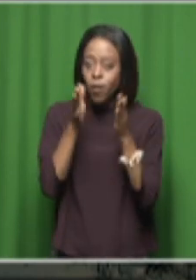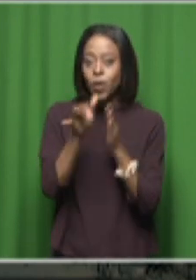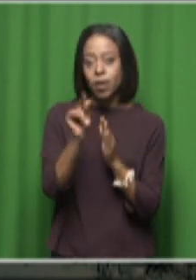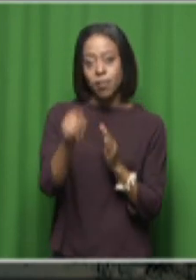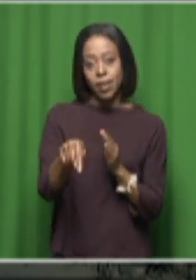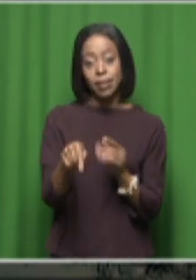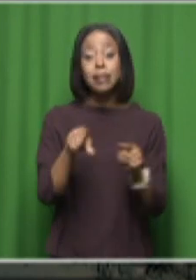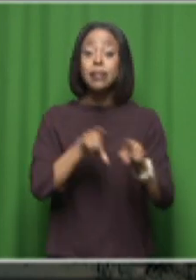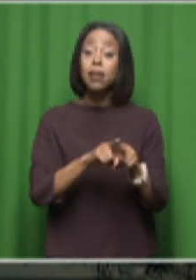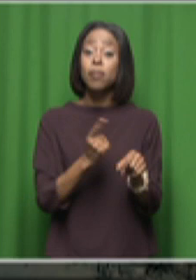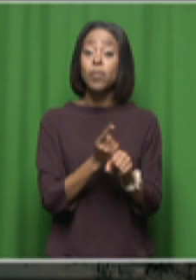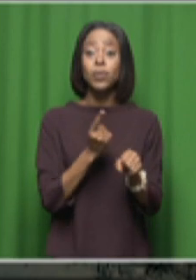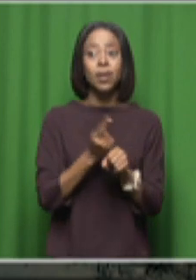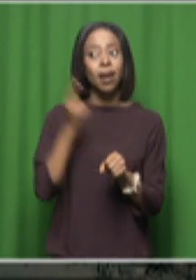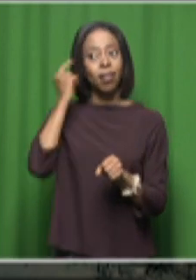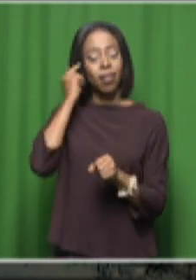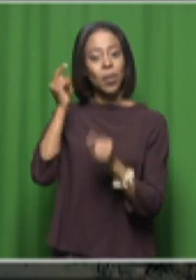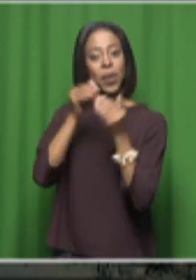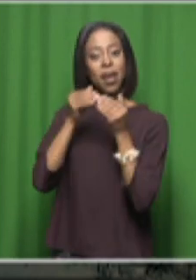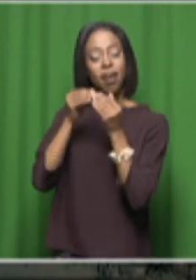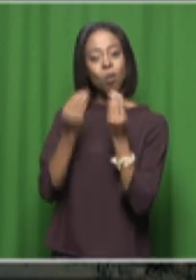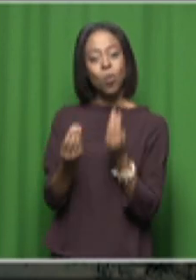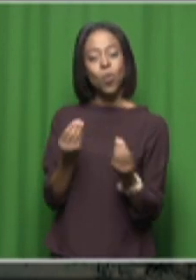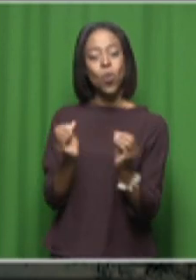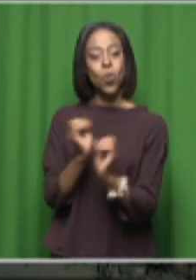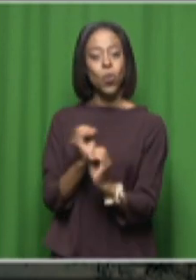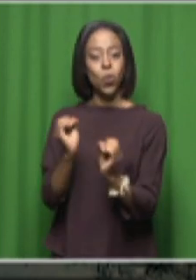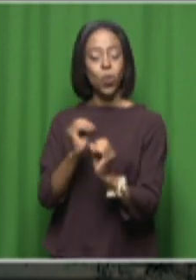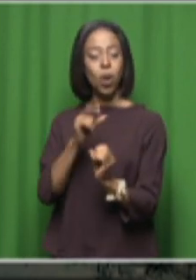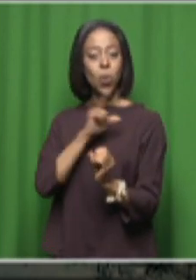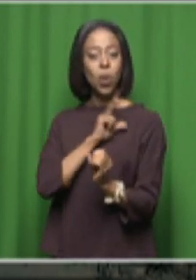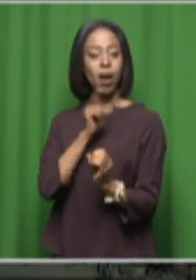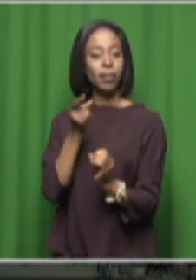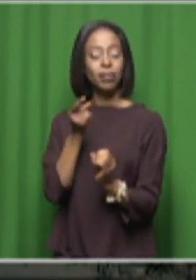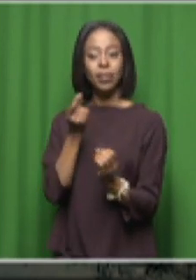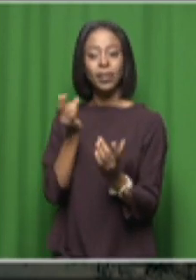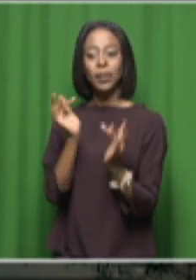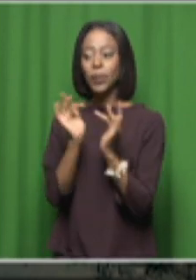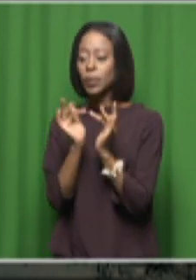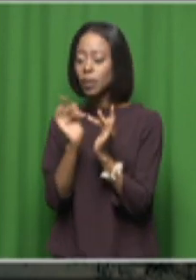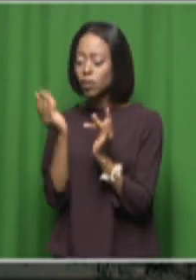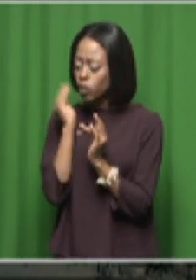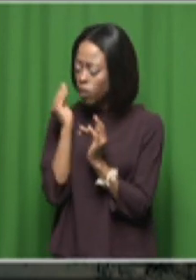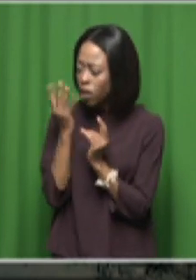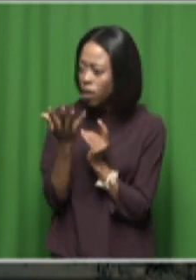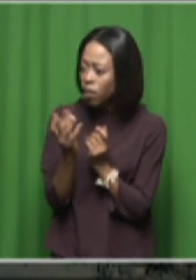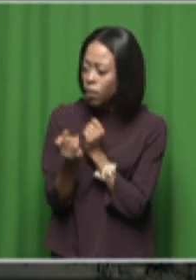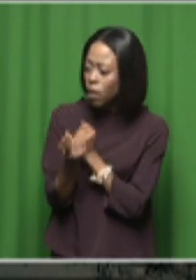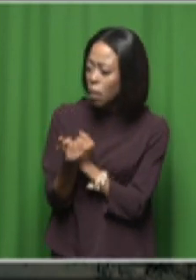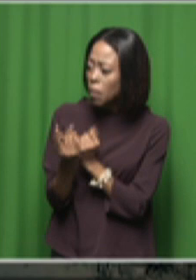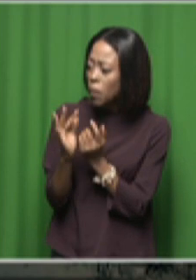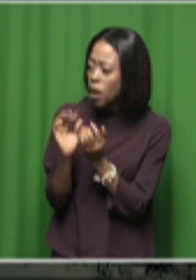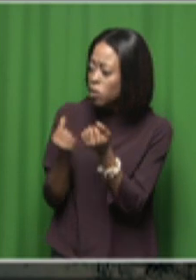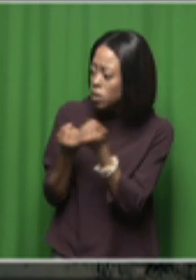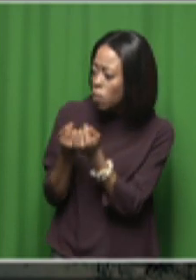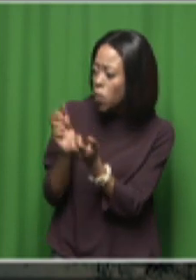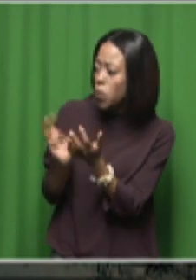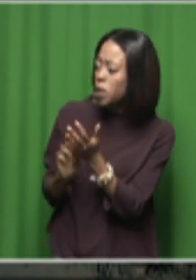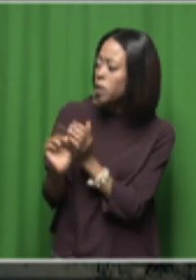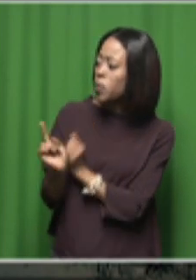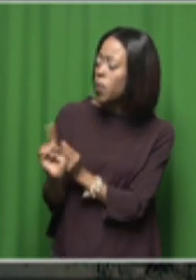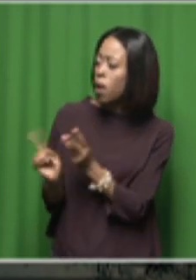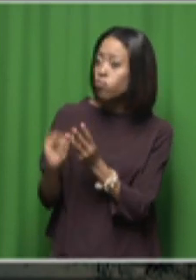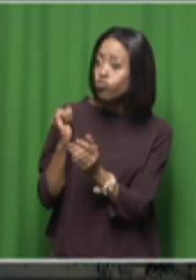do think that we fail our children when we don't reach out to them to find out what support you need, what are